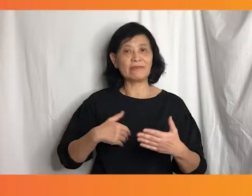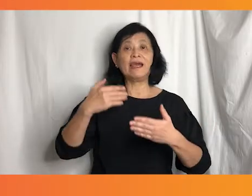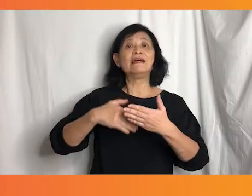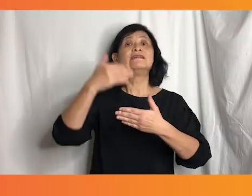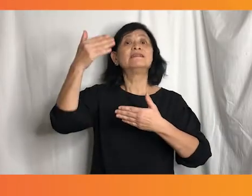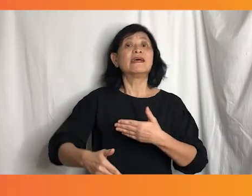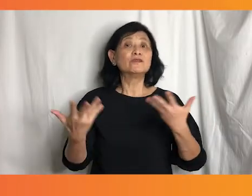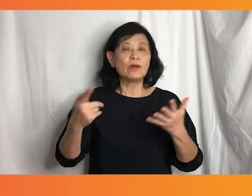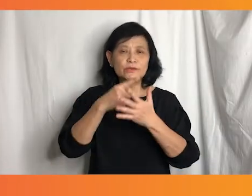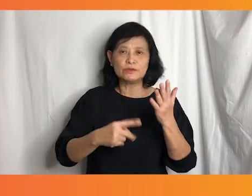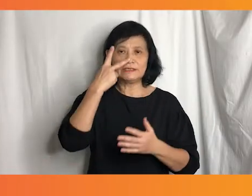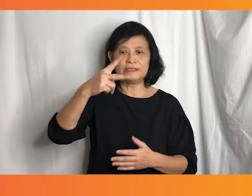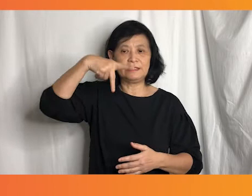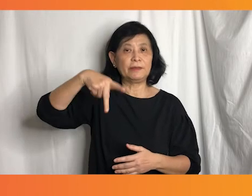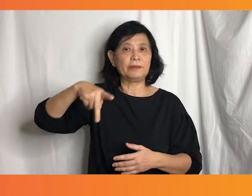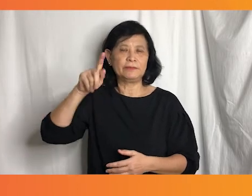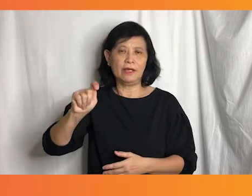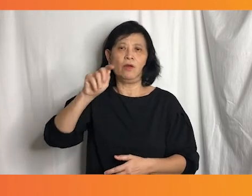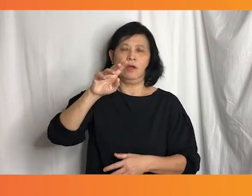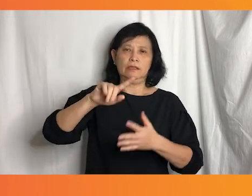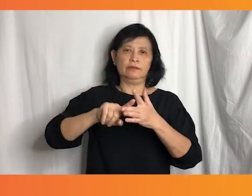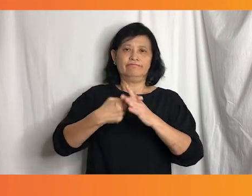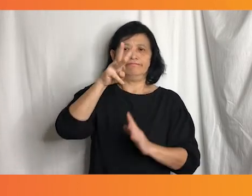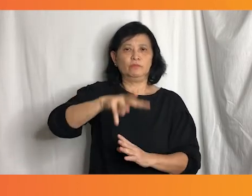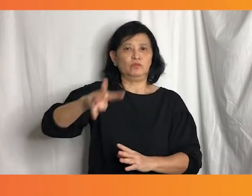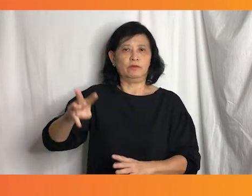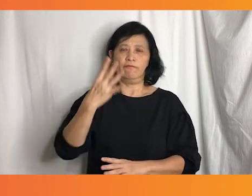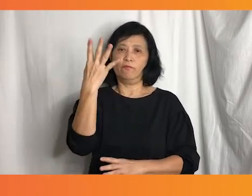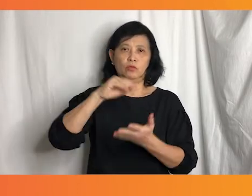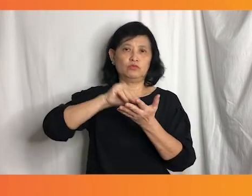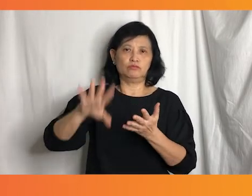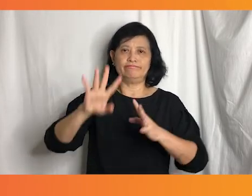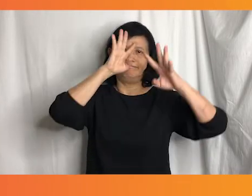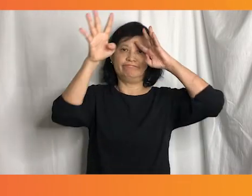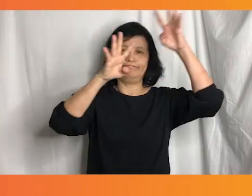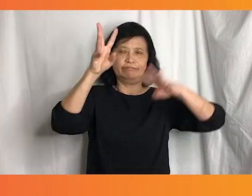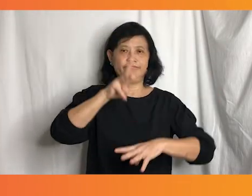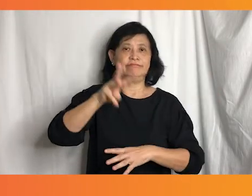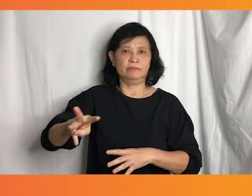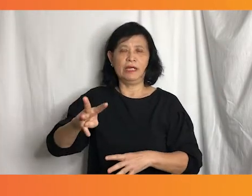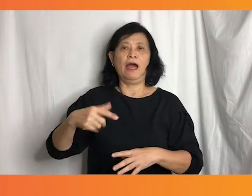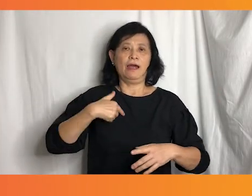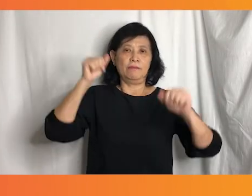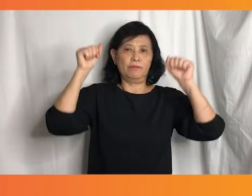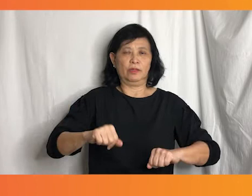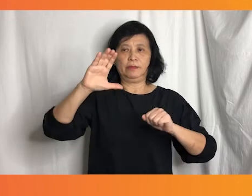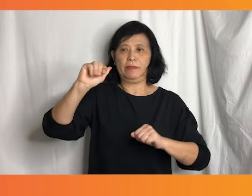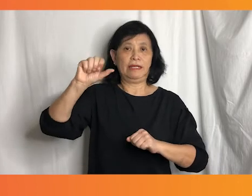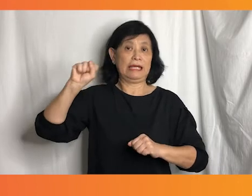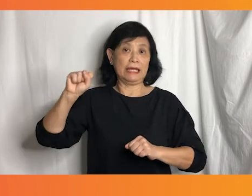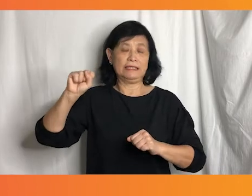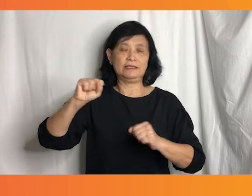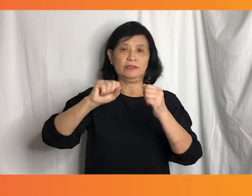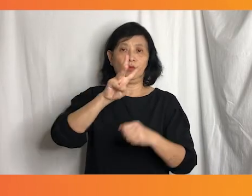Okay, so the next one, what you see on the slides here is the website. There's 4 students created, the I'mPOSSIBLE